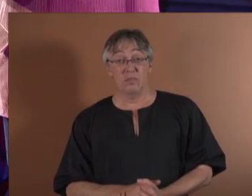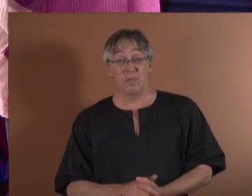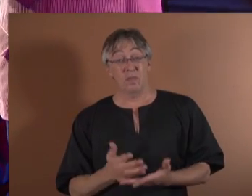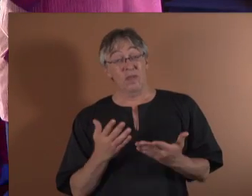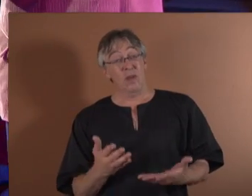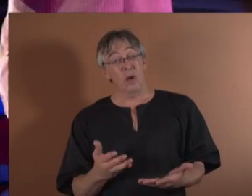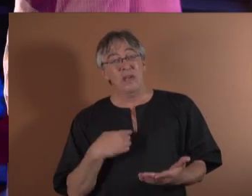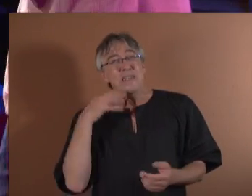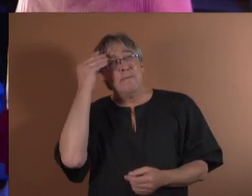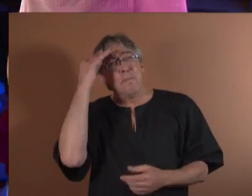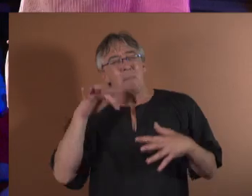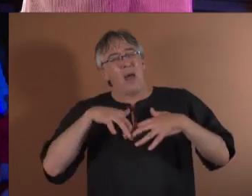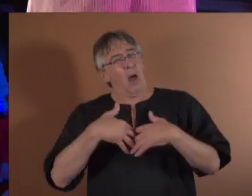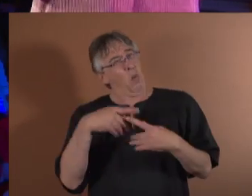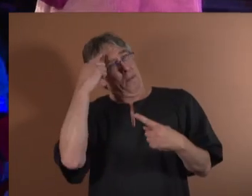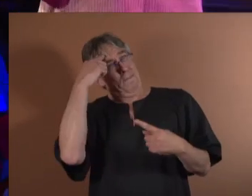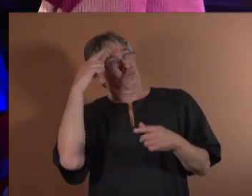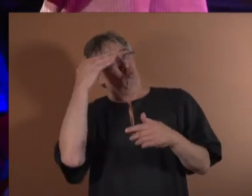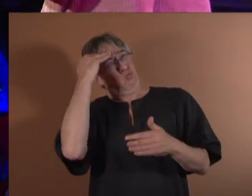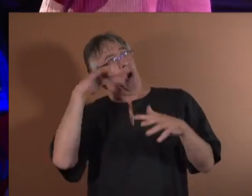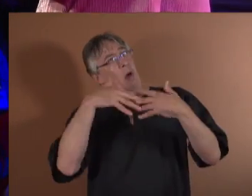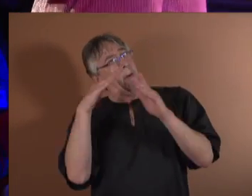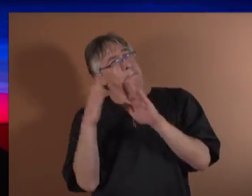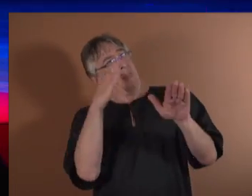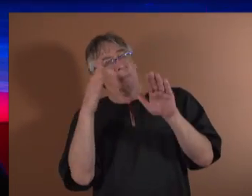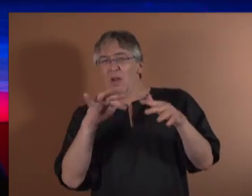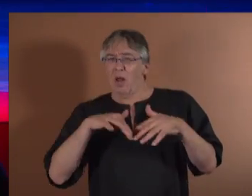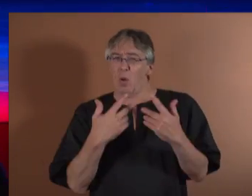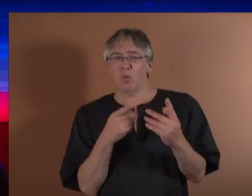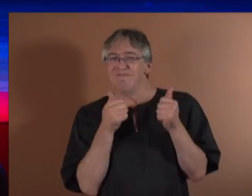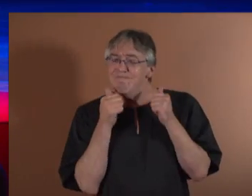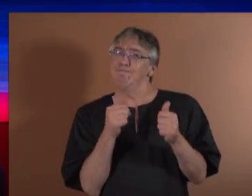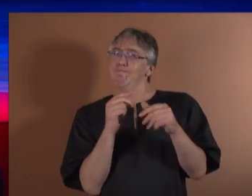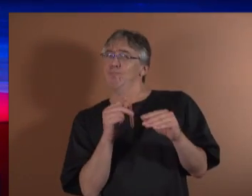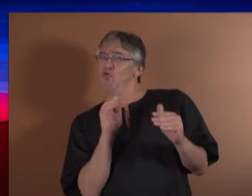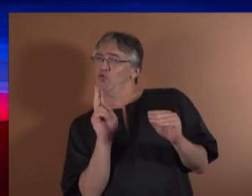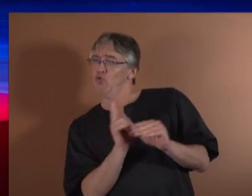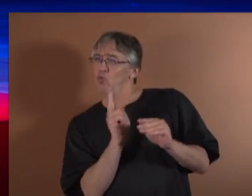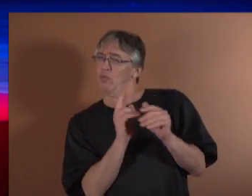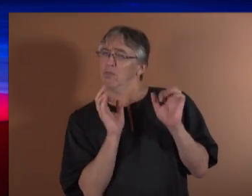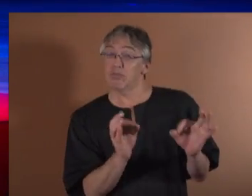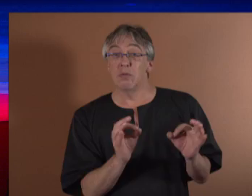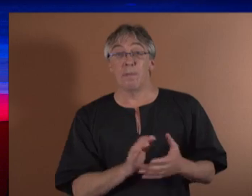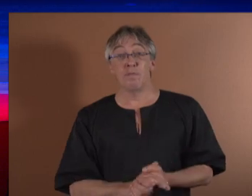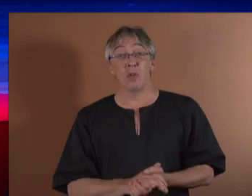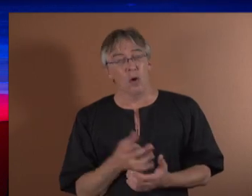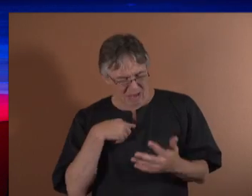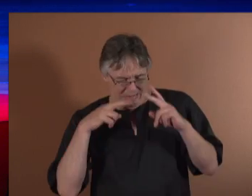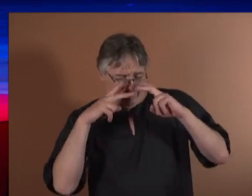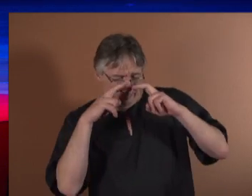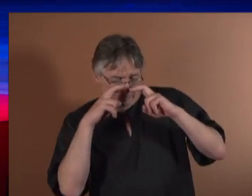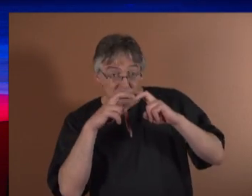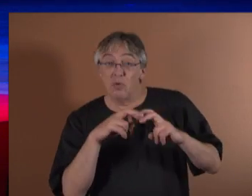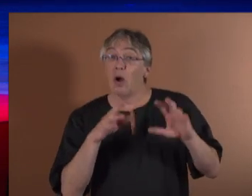And I came up with some interesting stuff. And I discovered that this natural planning model is actually a recognizable 5-phase